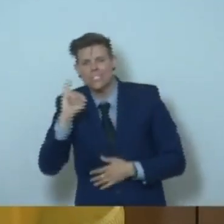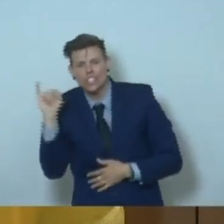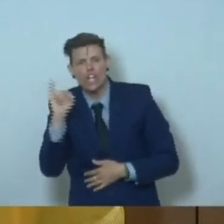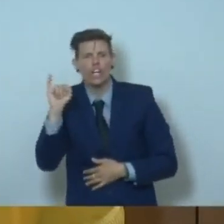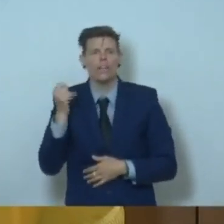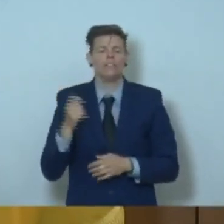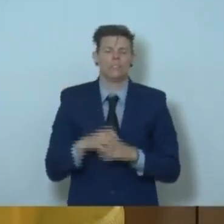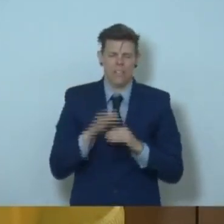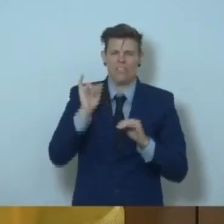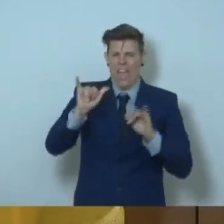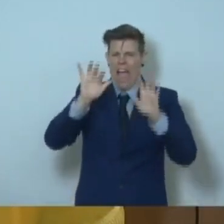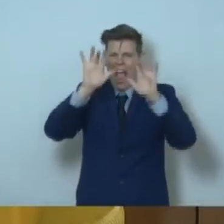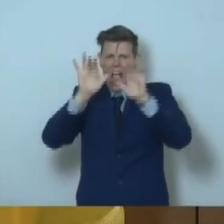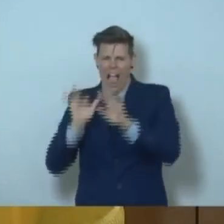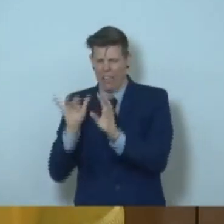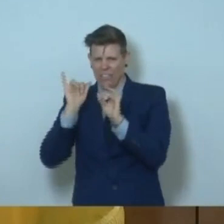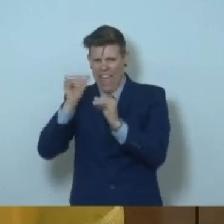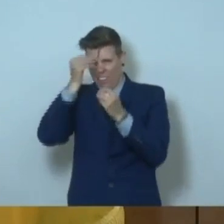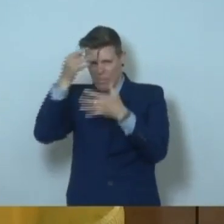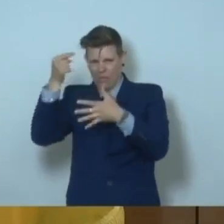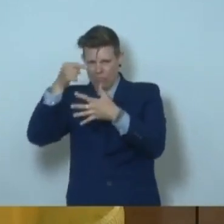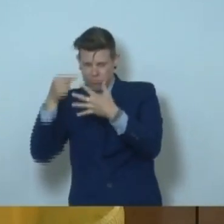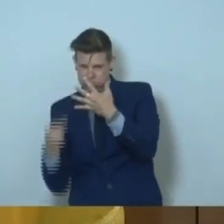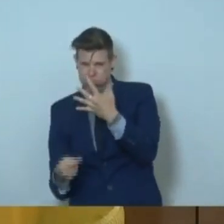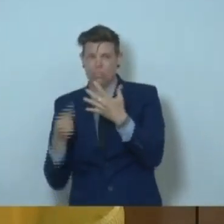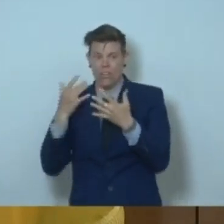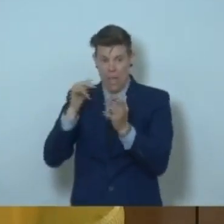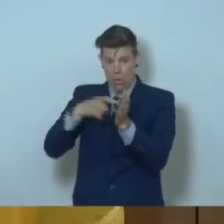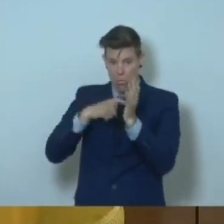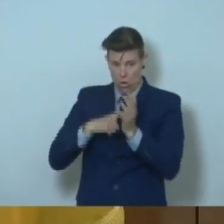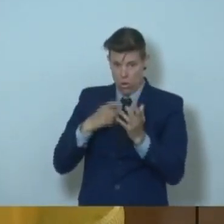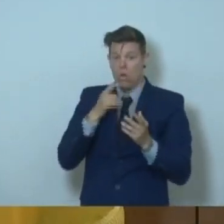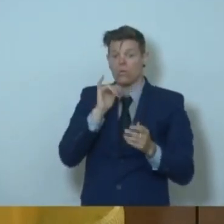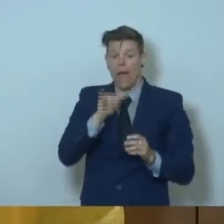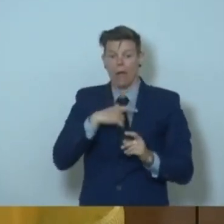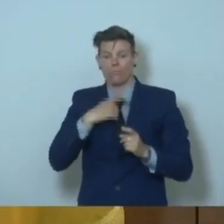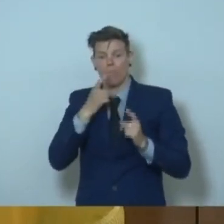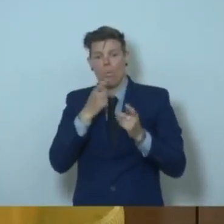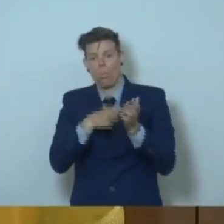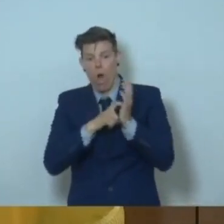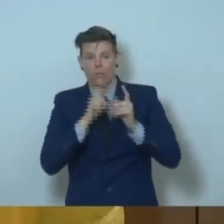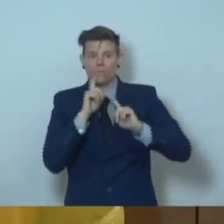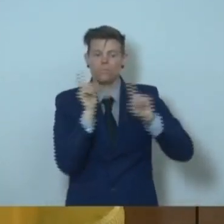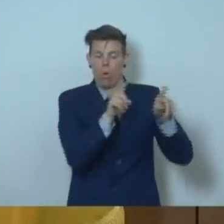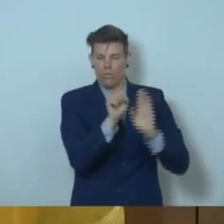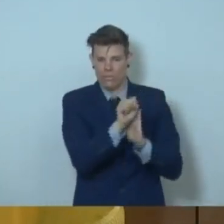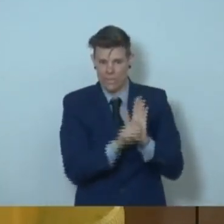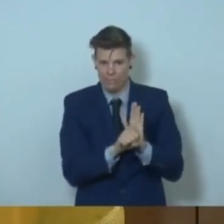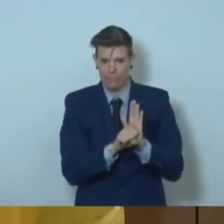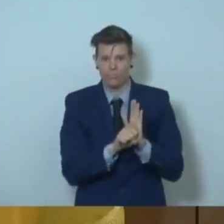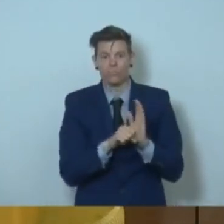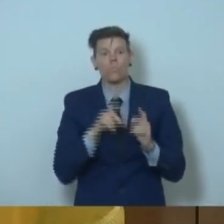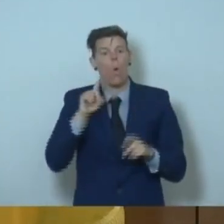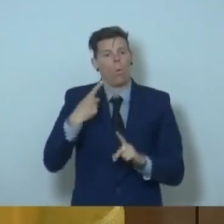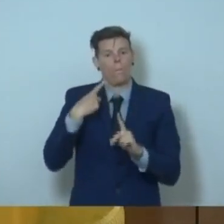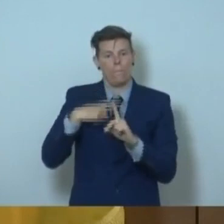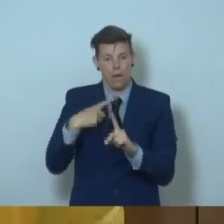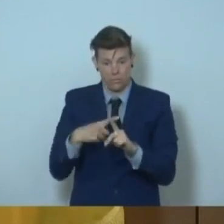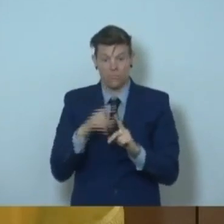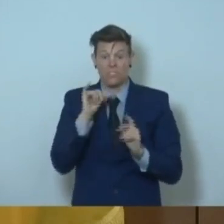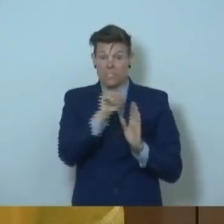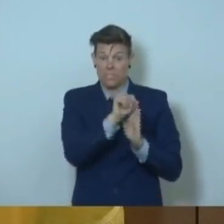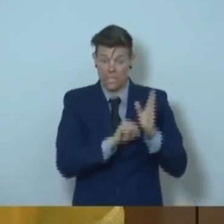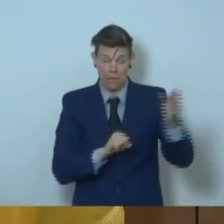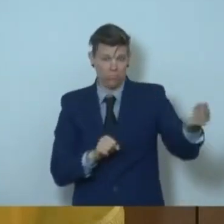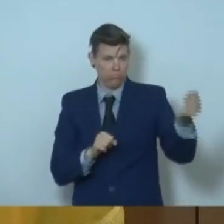there's no requirement that they report to the state unless there's a positive. When they report to the state, they don't report it in a way that works when